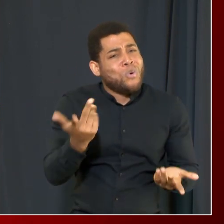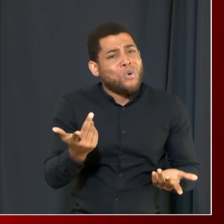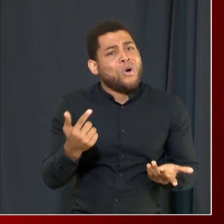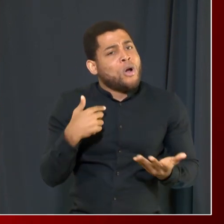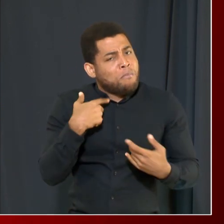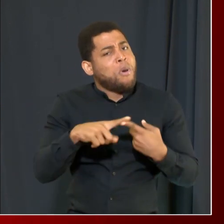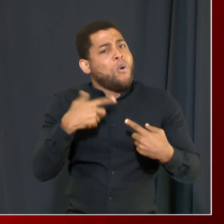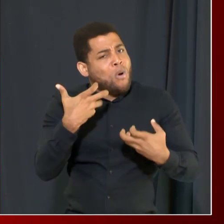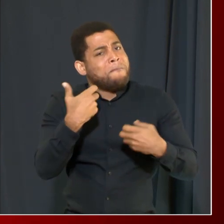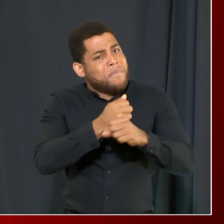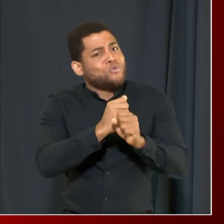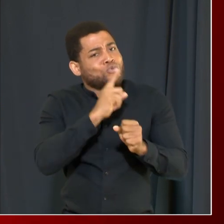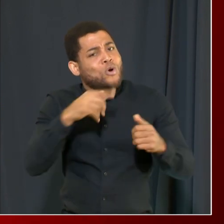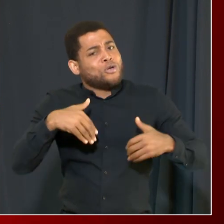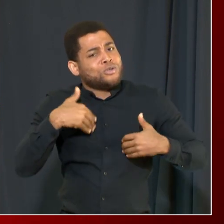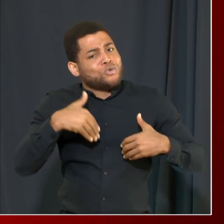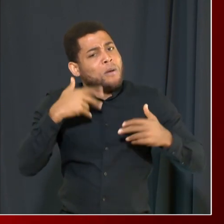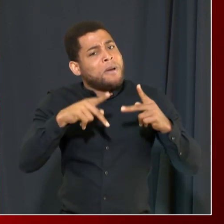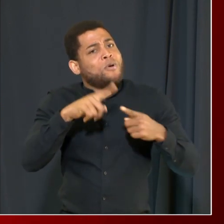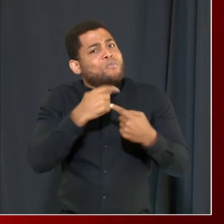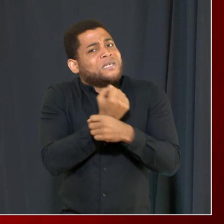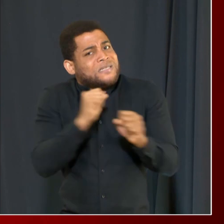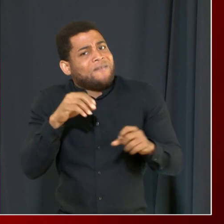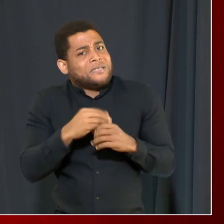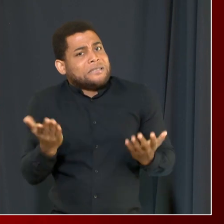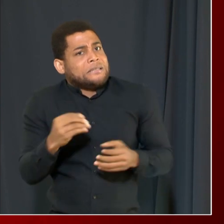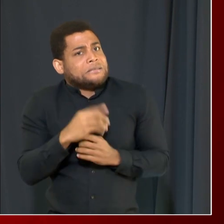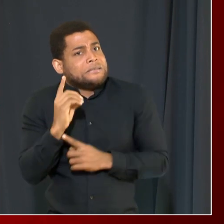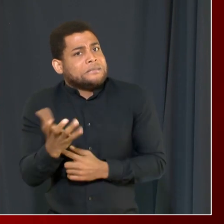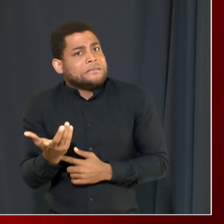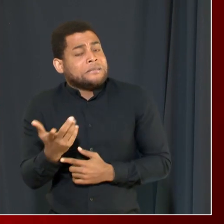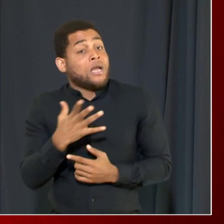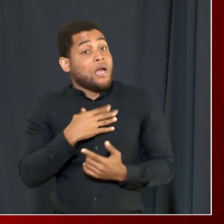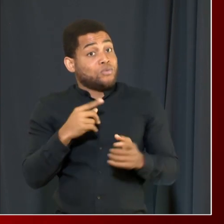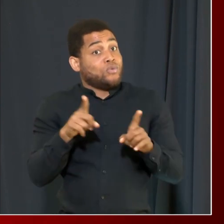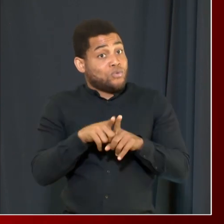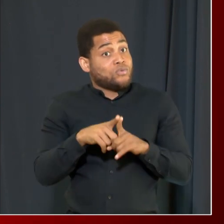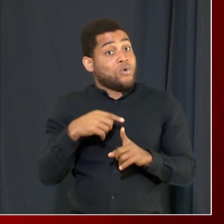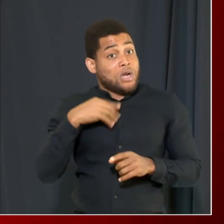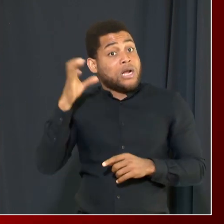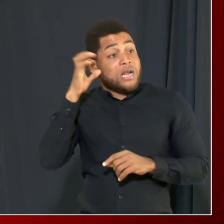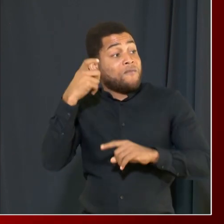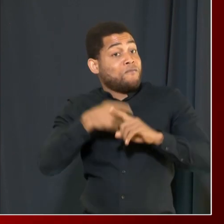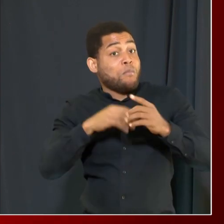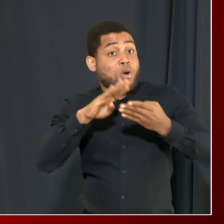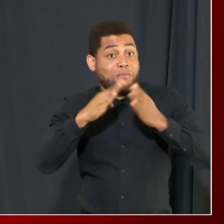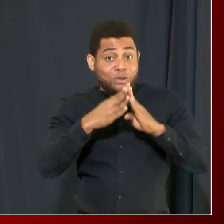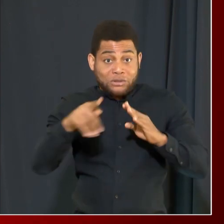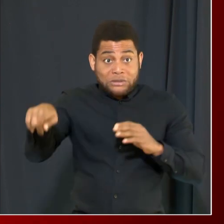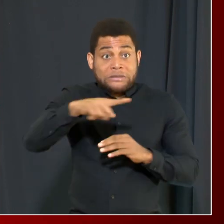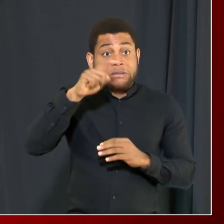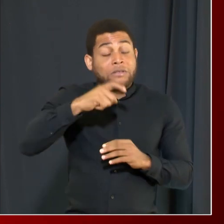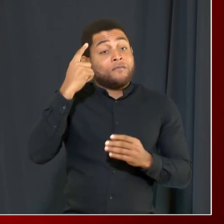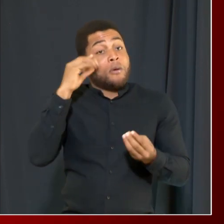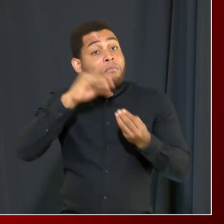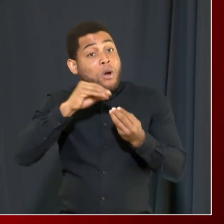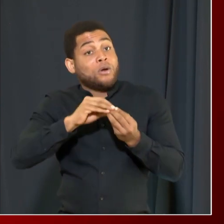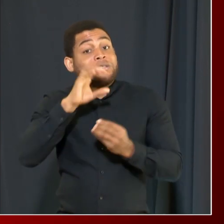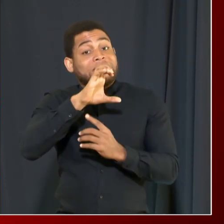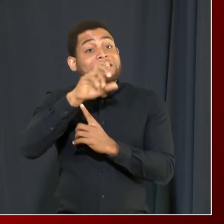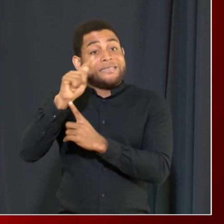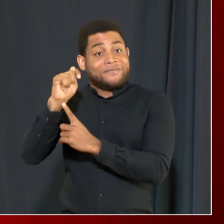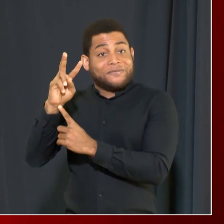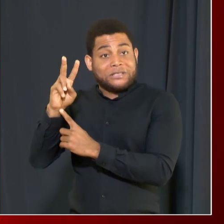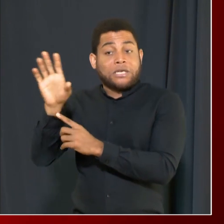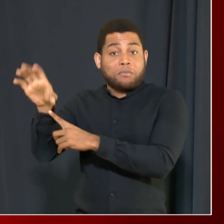in the District of Columbia. I've also heard from the community about the need for more CCTV cameras